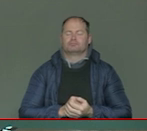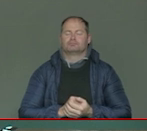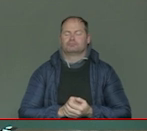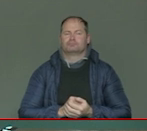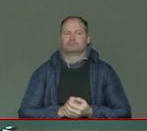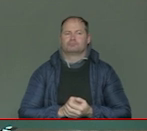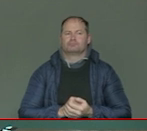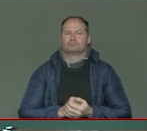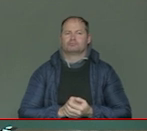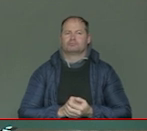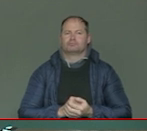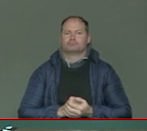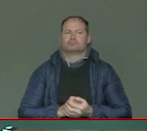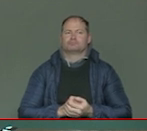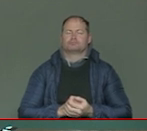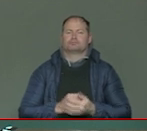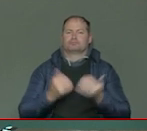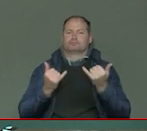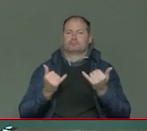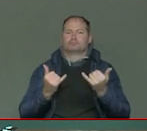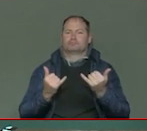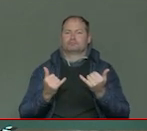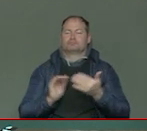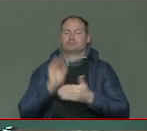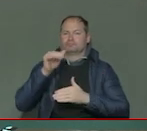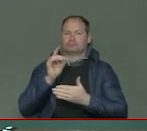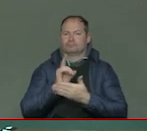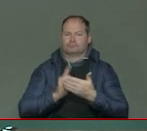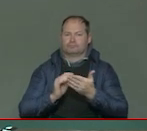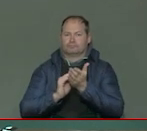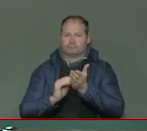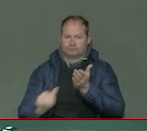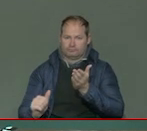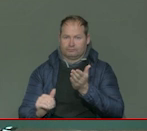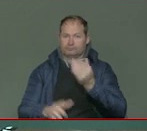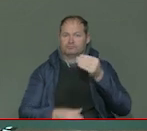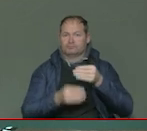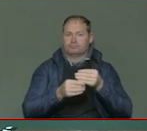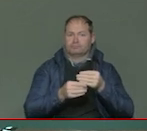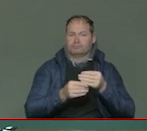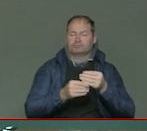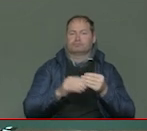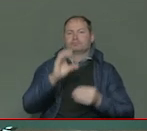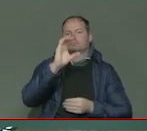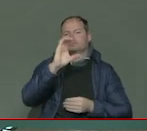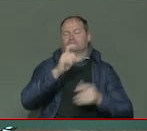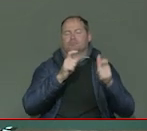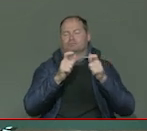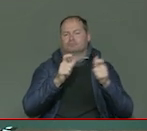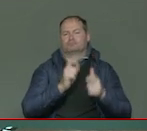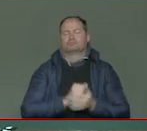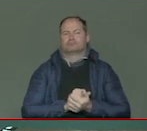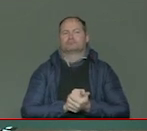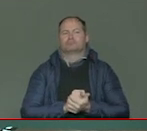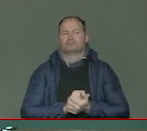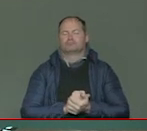will subtract it from my overdraft and add it to my creditors control. All right.